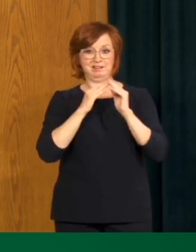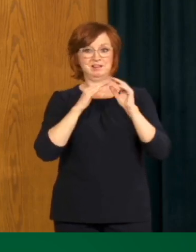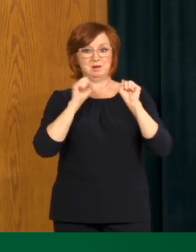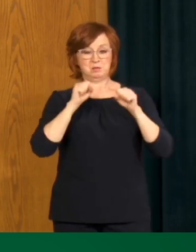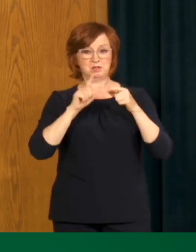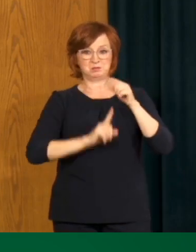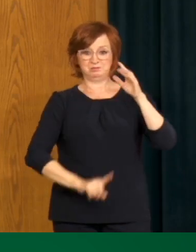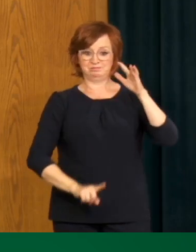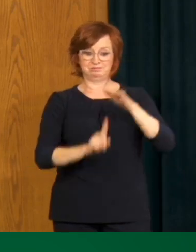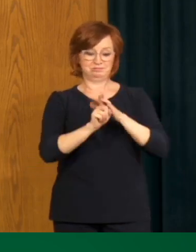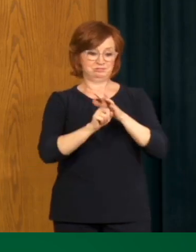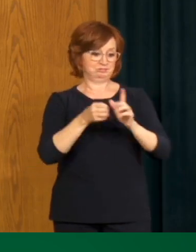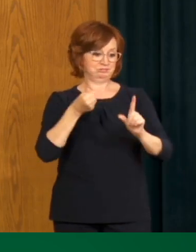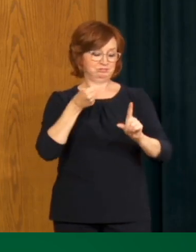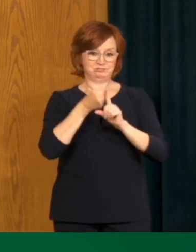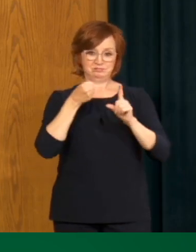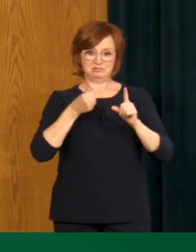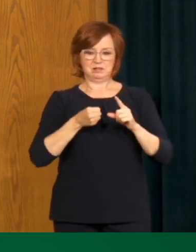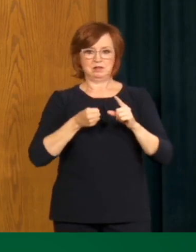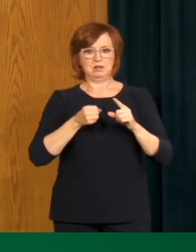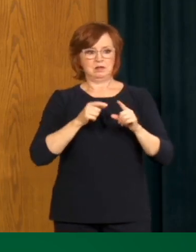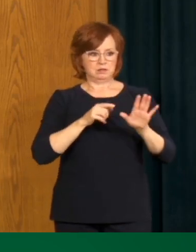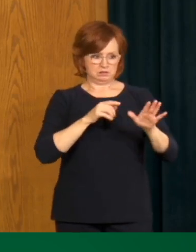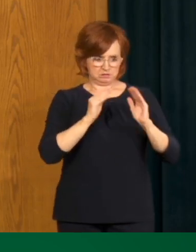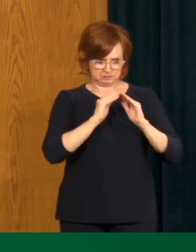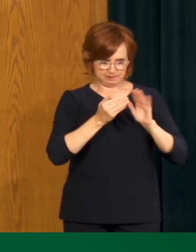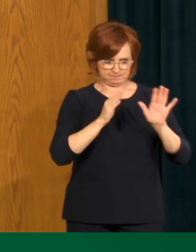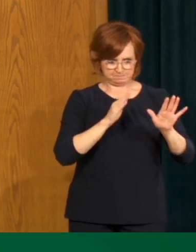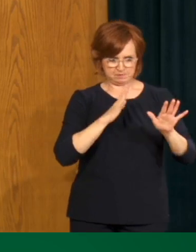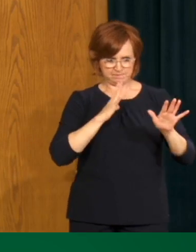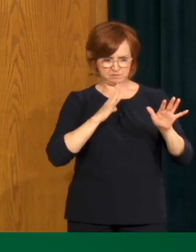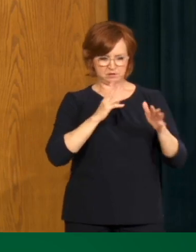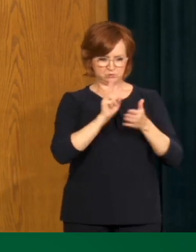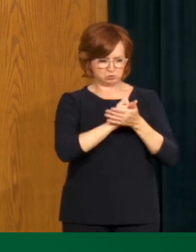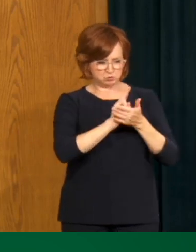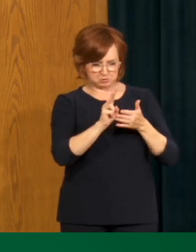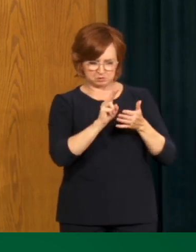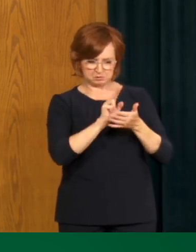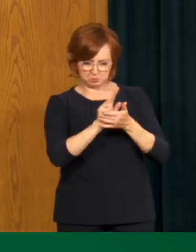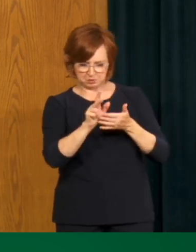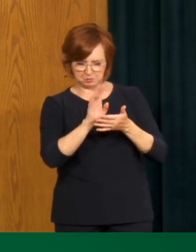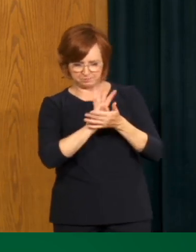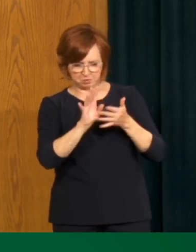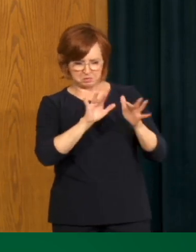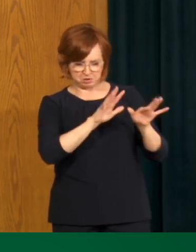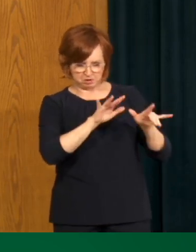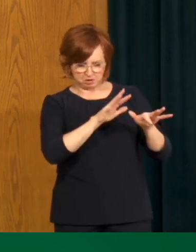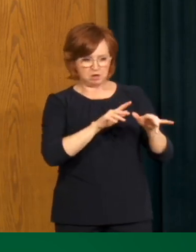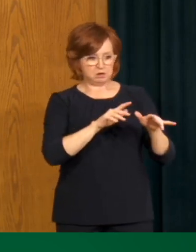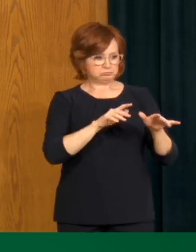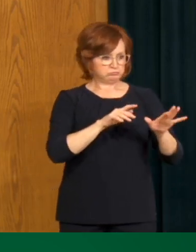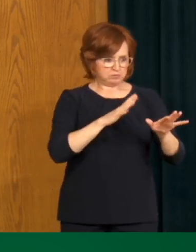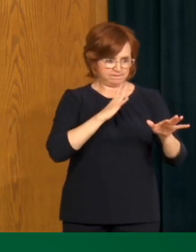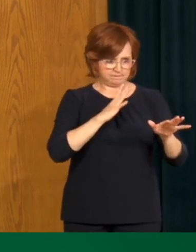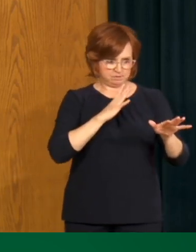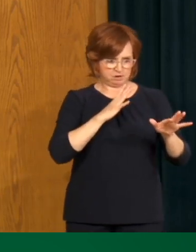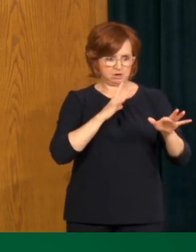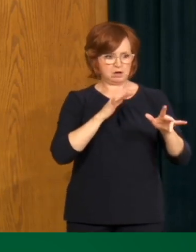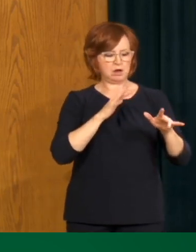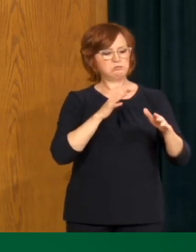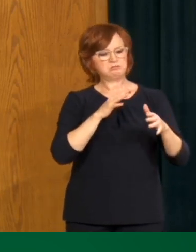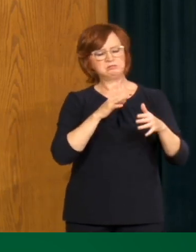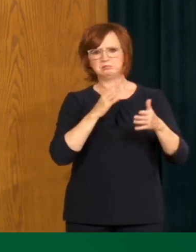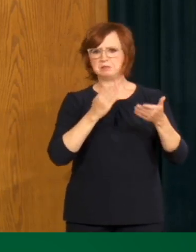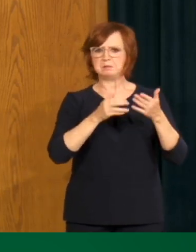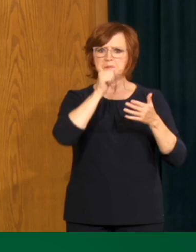just recover from that over the 2 to 4 weeks, make sure that any further cases are isolated, their household contacts are isolated, and hopefully within 2